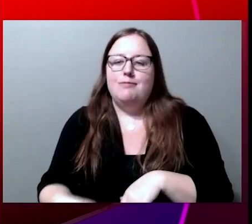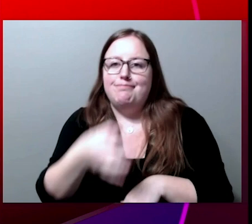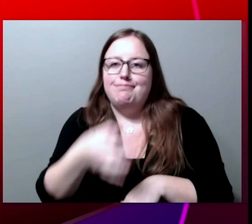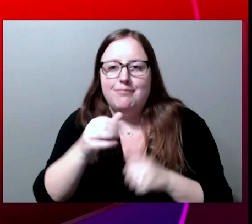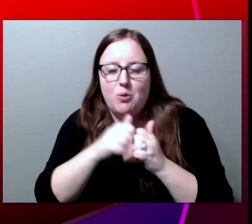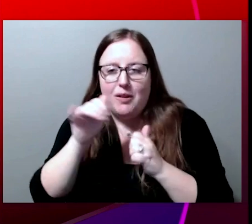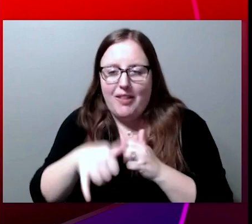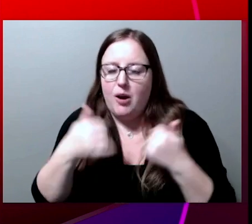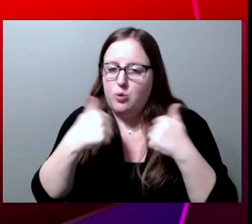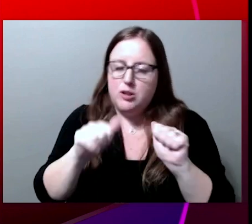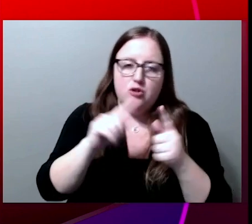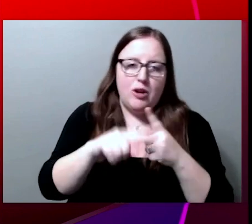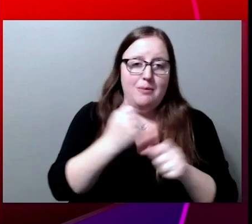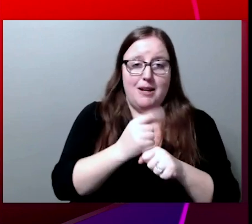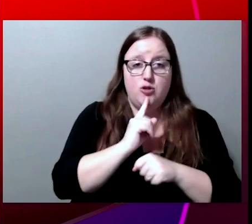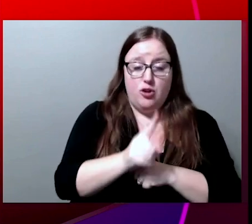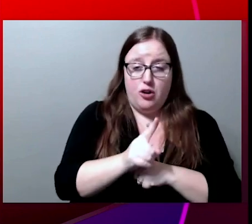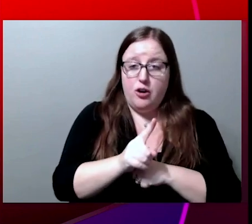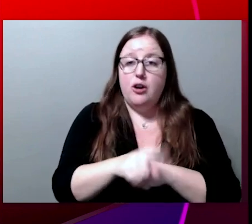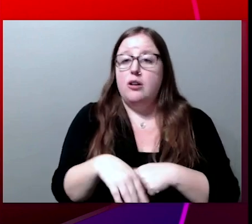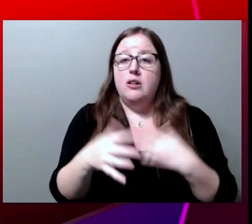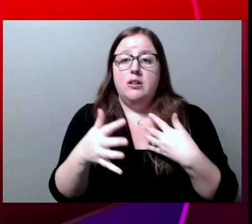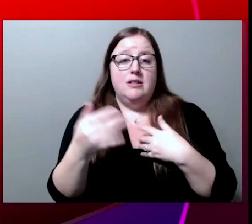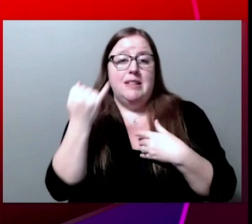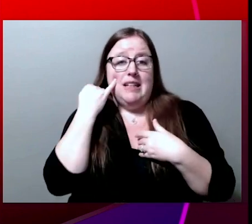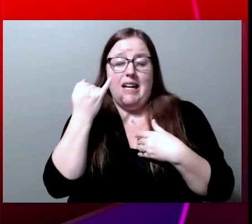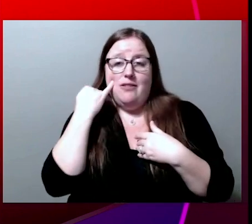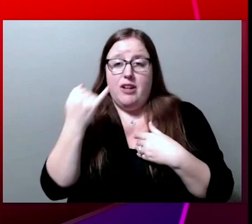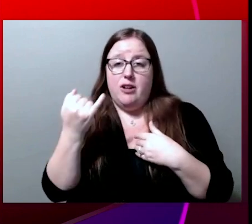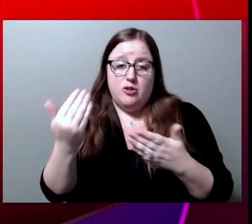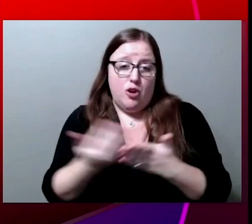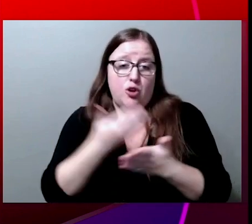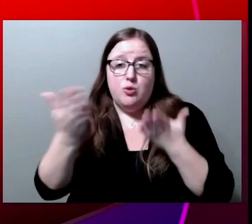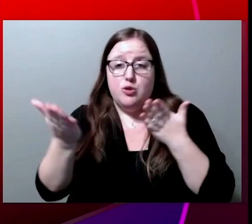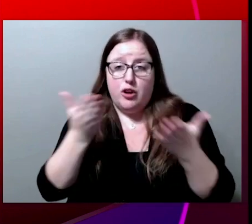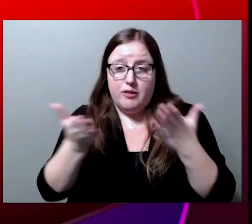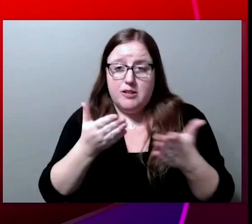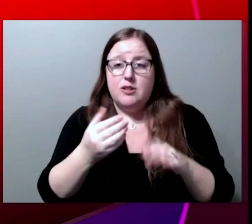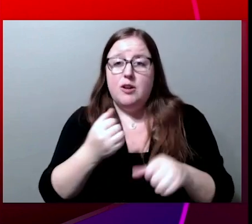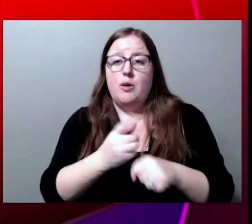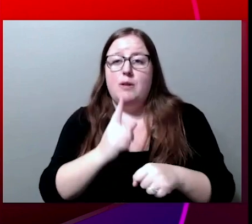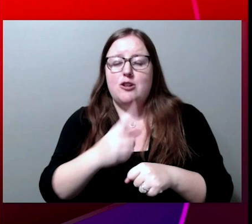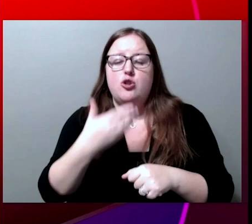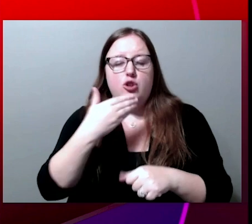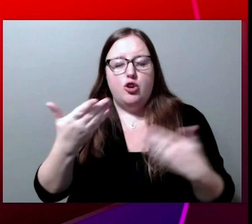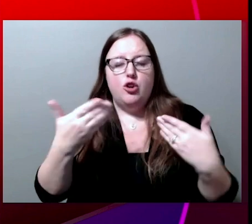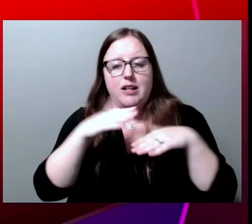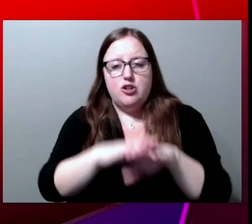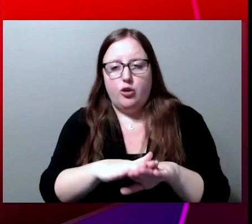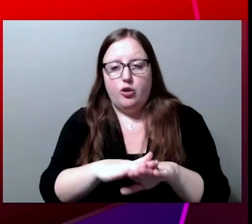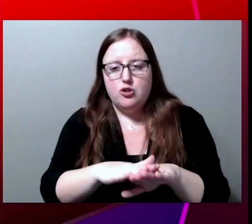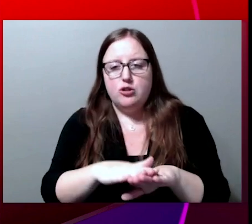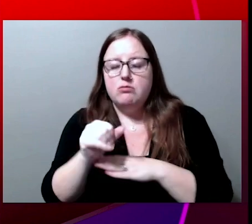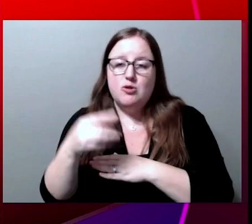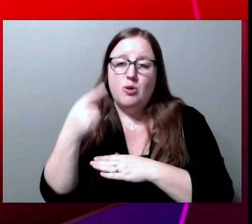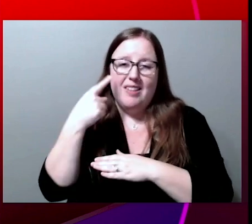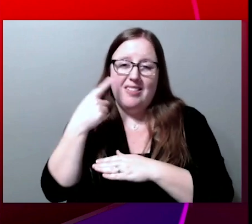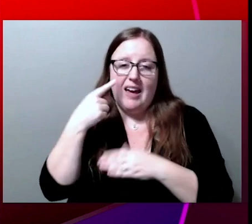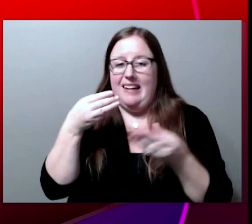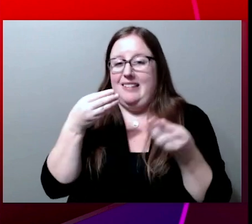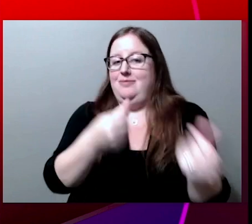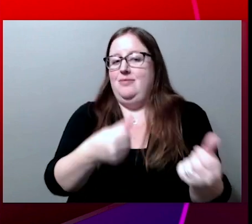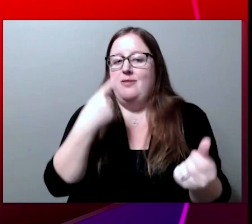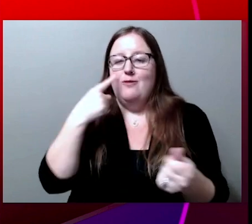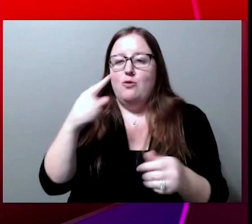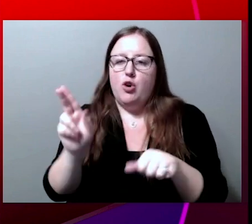always try to make sure that whenever there's a new service, we try to make sure that there's a good integration amongst one another. So I think the ease of use is probably